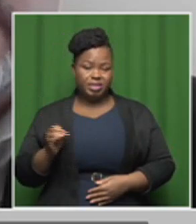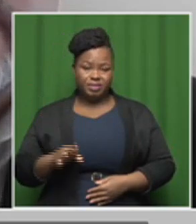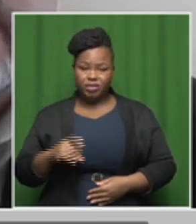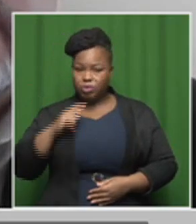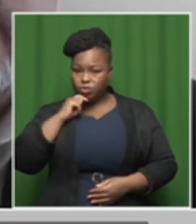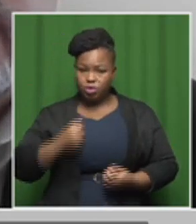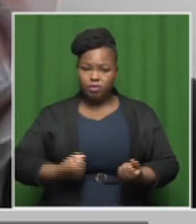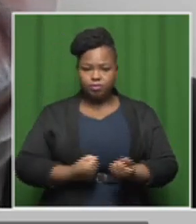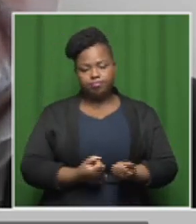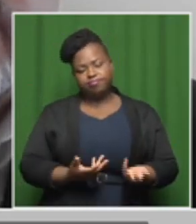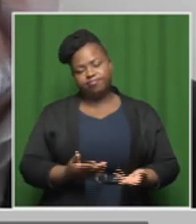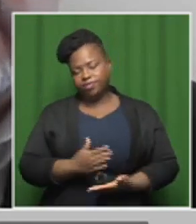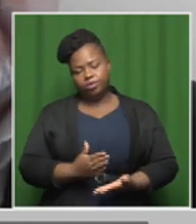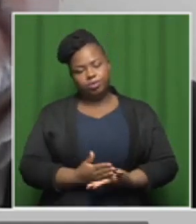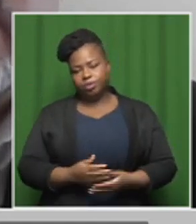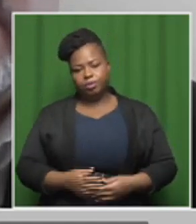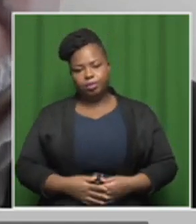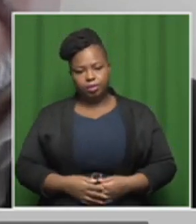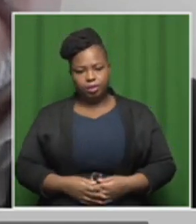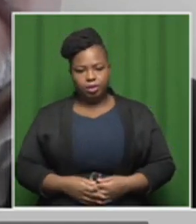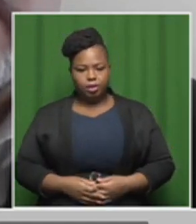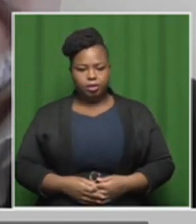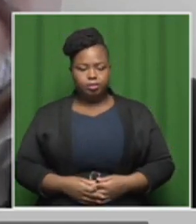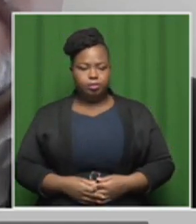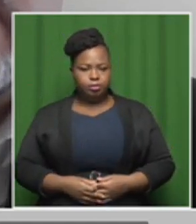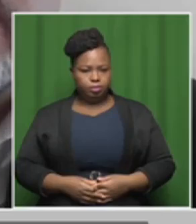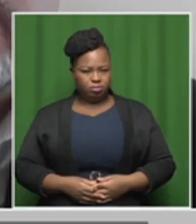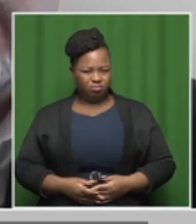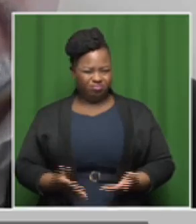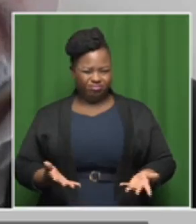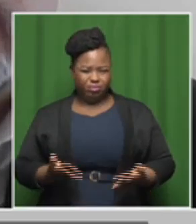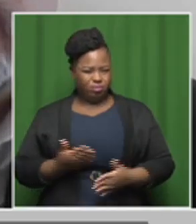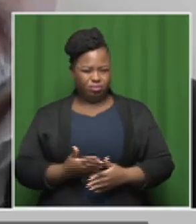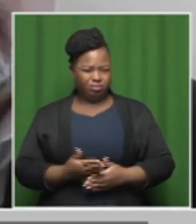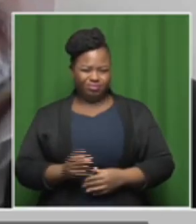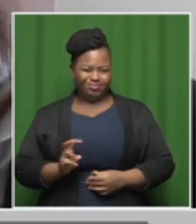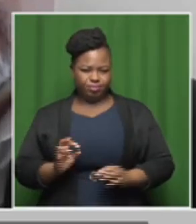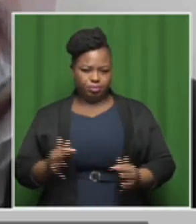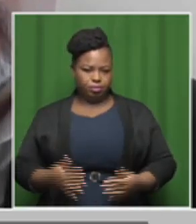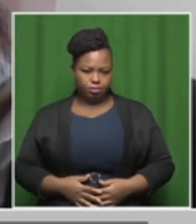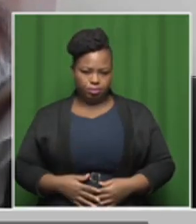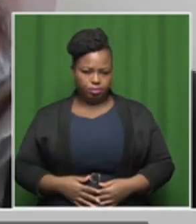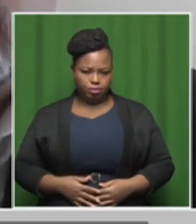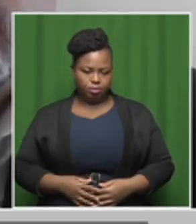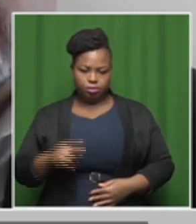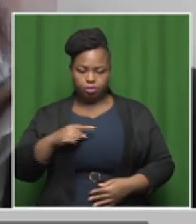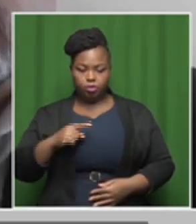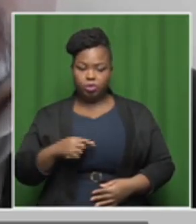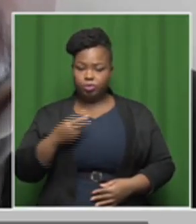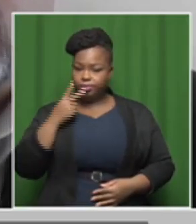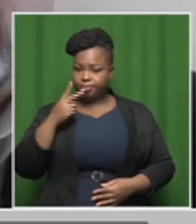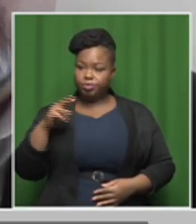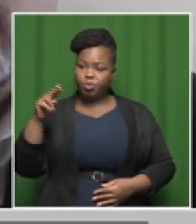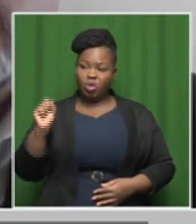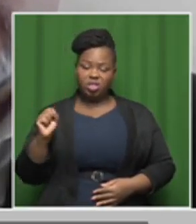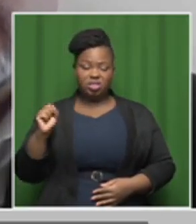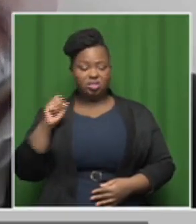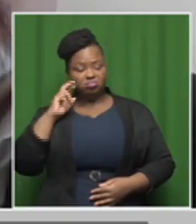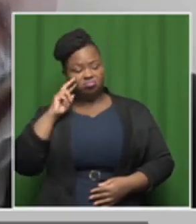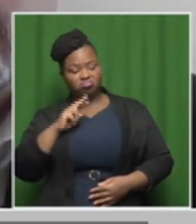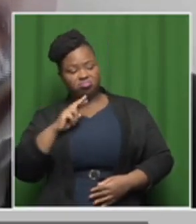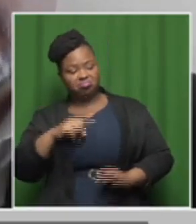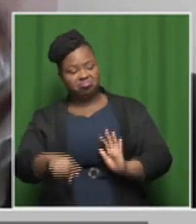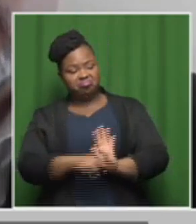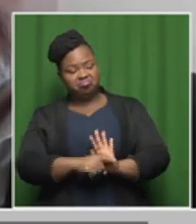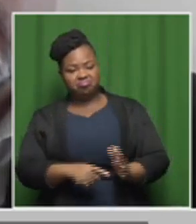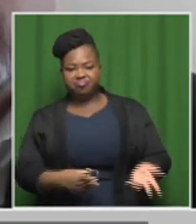sure. Okay. How is this going to work? I mean, we see the US's negative stance towards this. I mean,